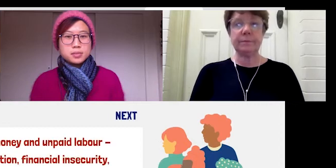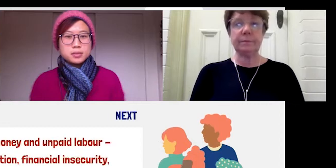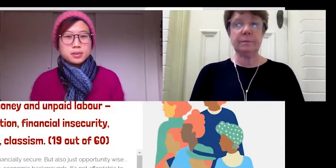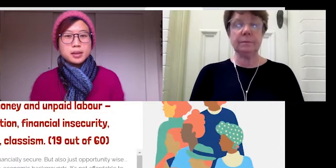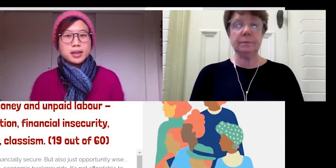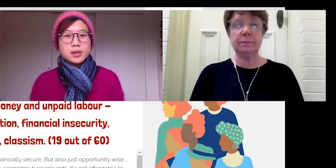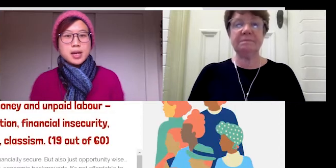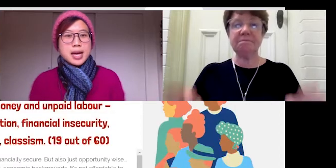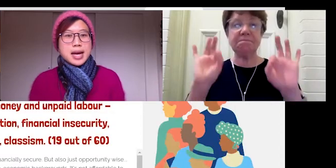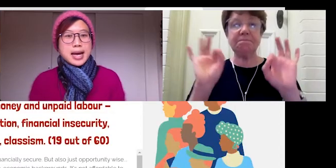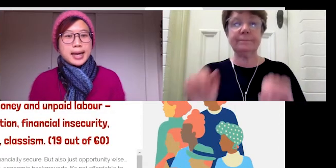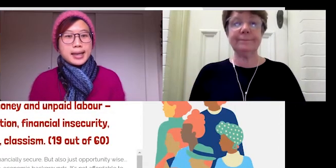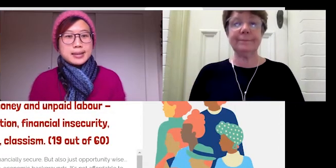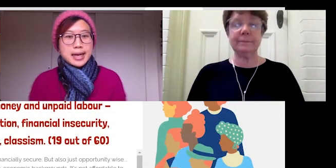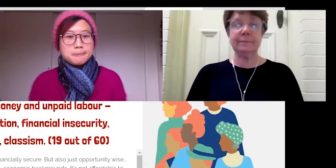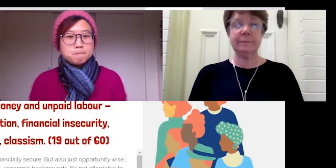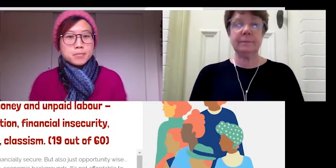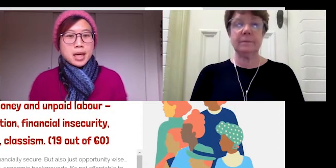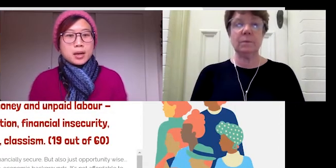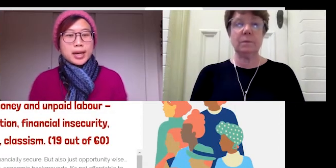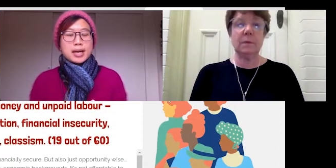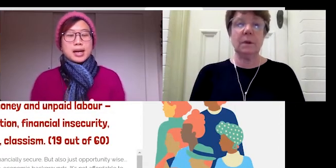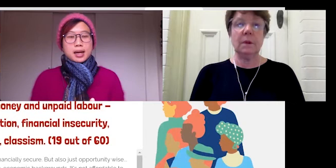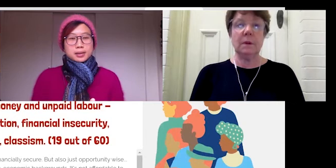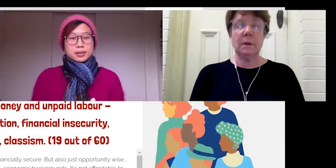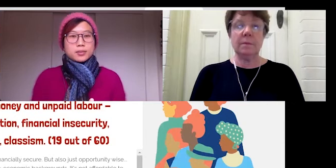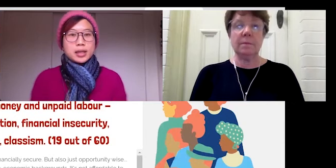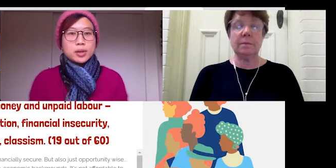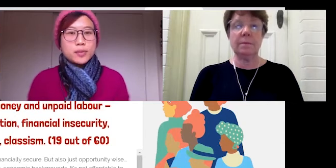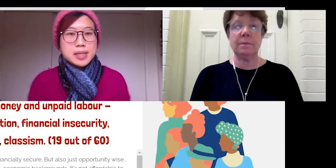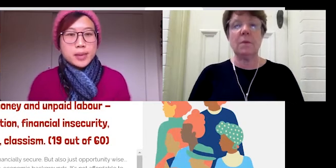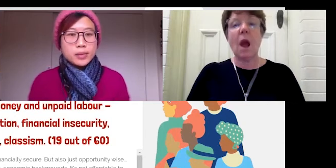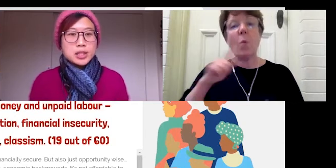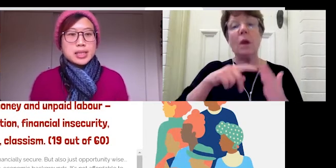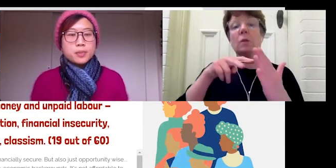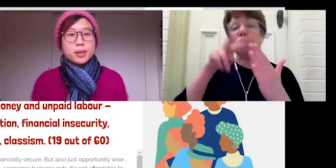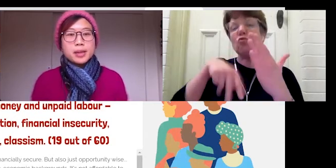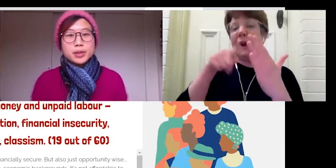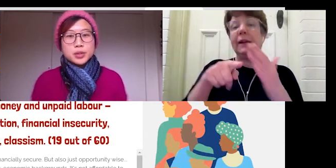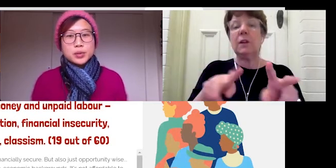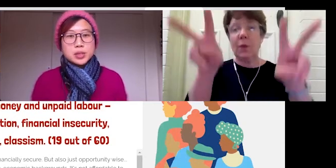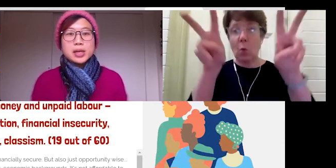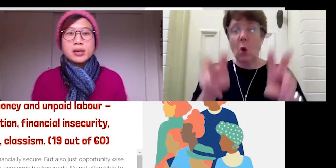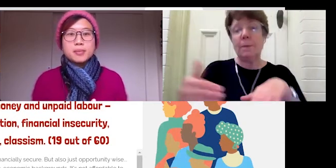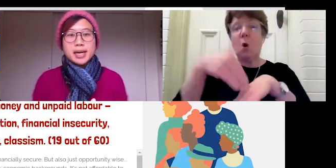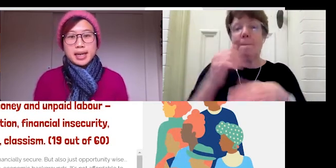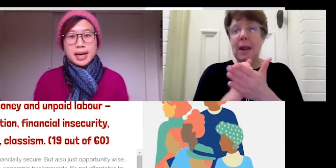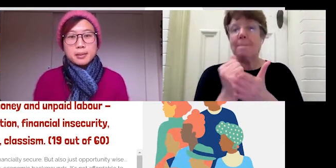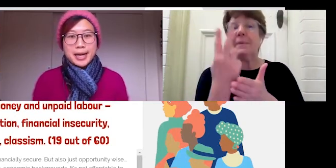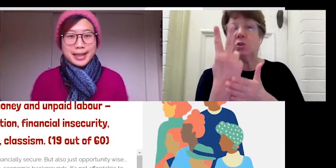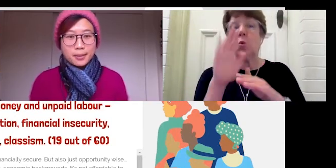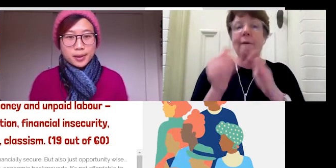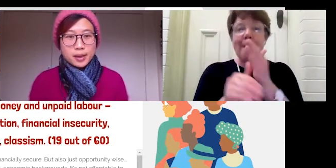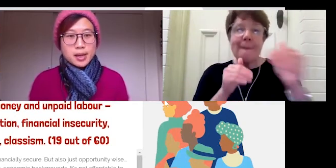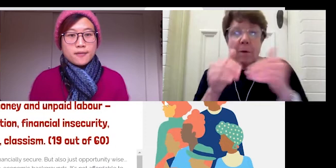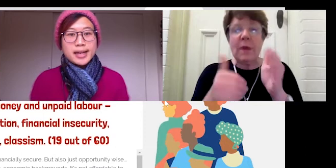No, there you go. And right, I'll read a quote from this one, which is problem number 2, struggling with money and